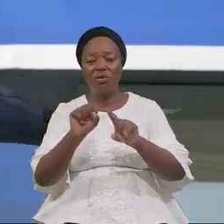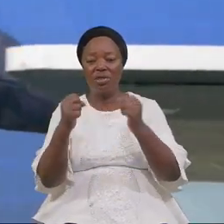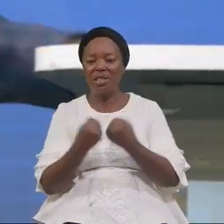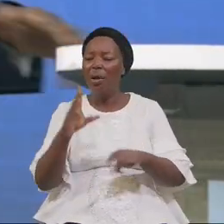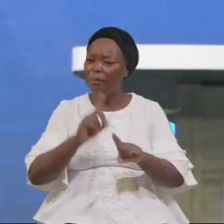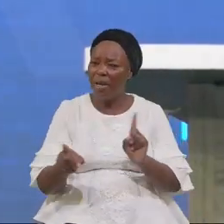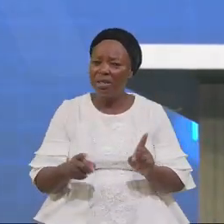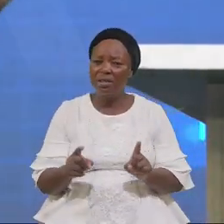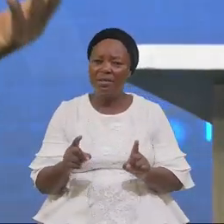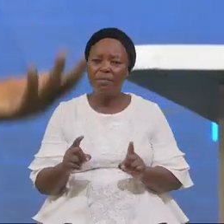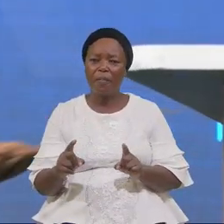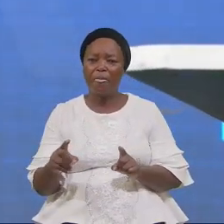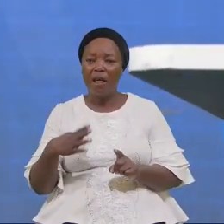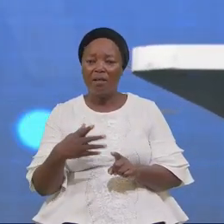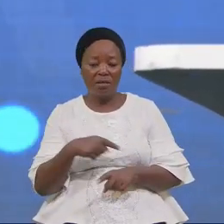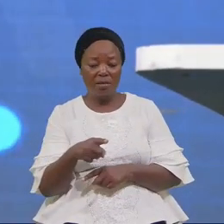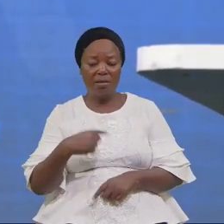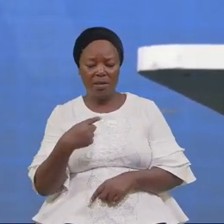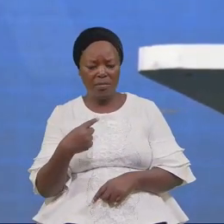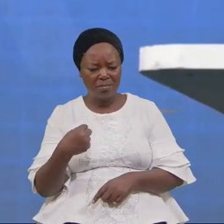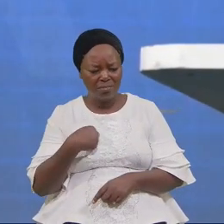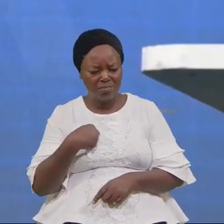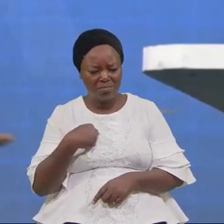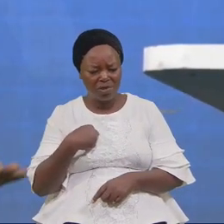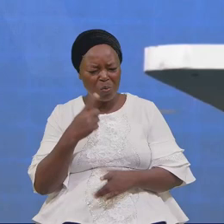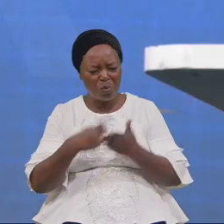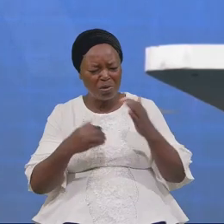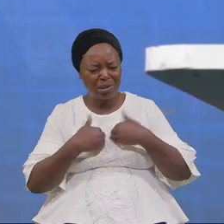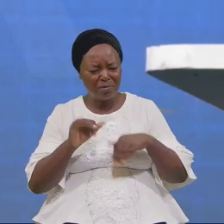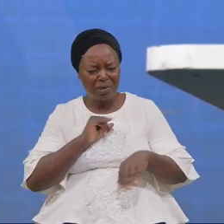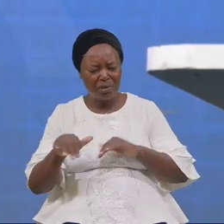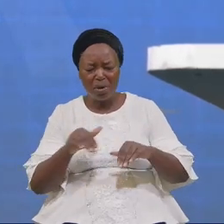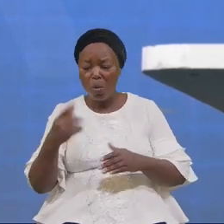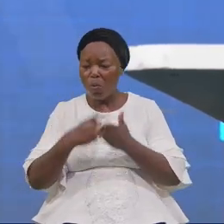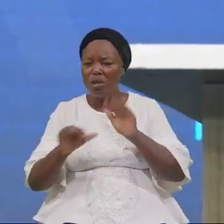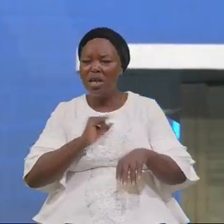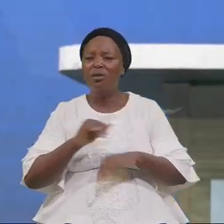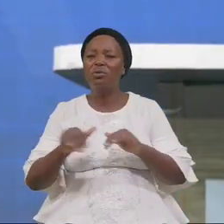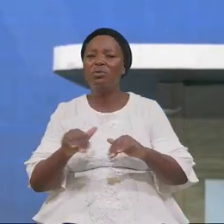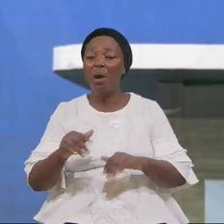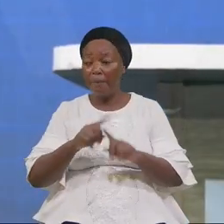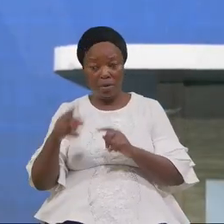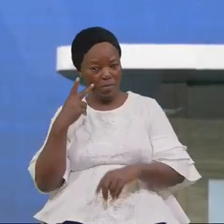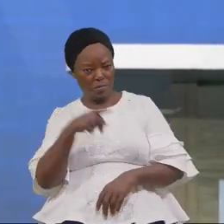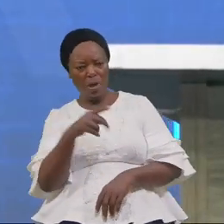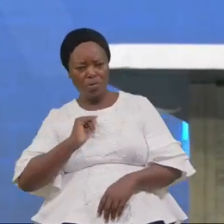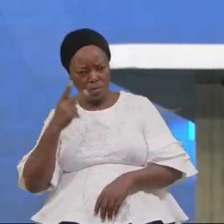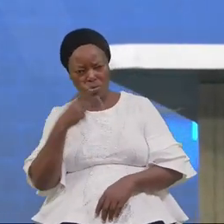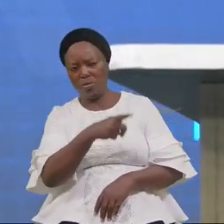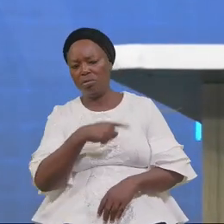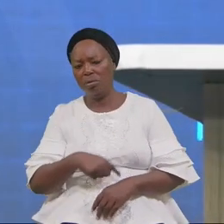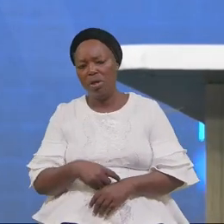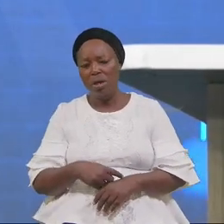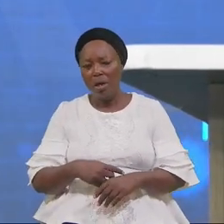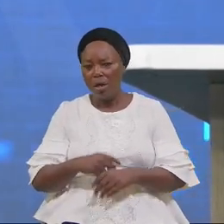But they say, what have I done? What do I do? But I saw you slapping